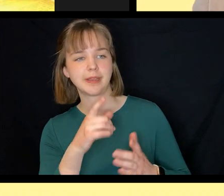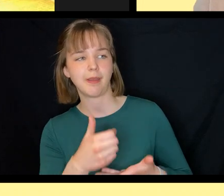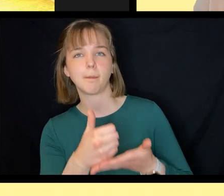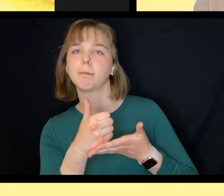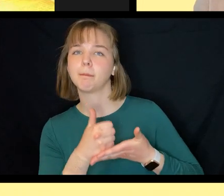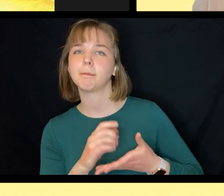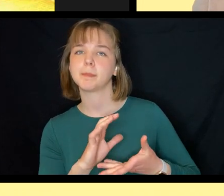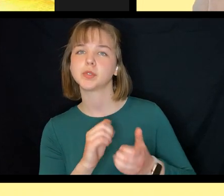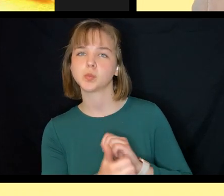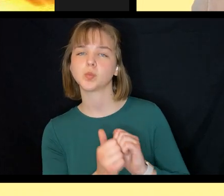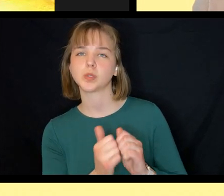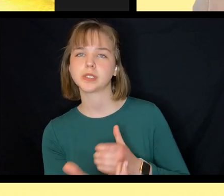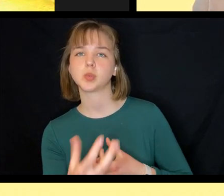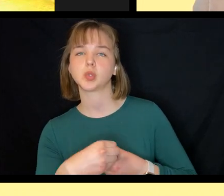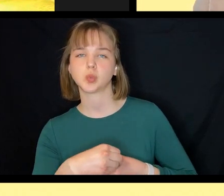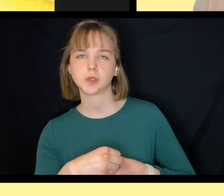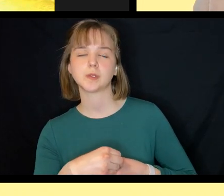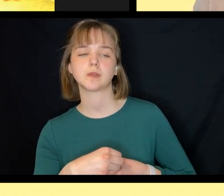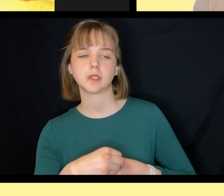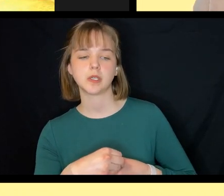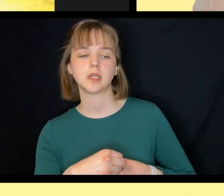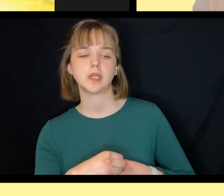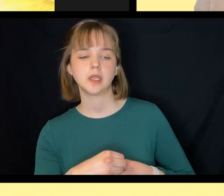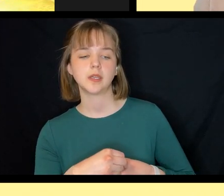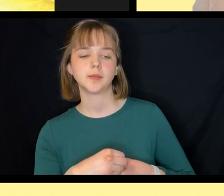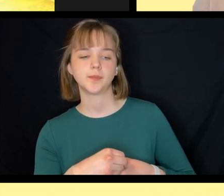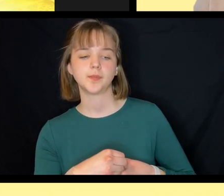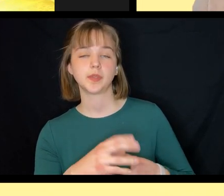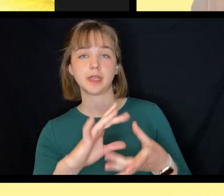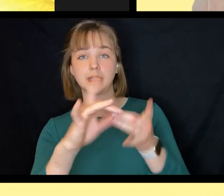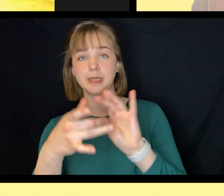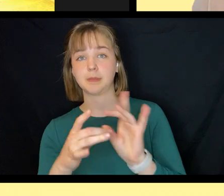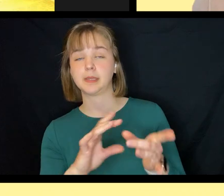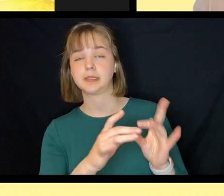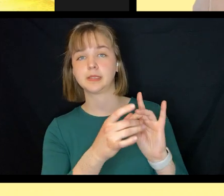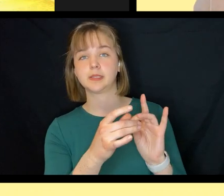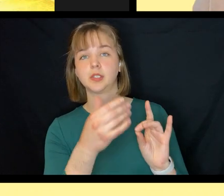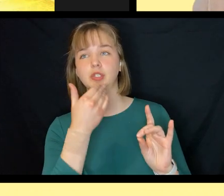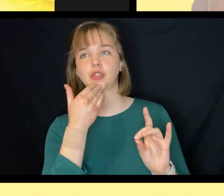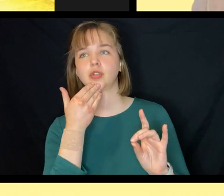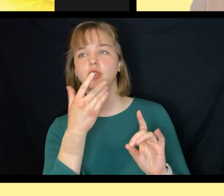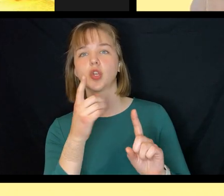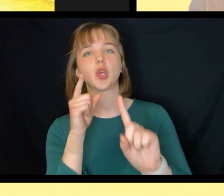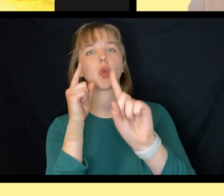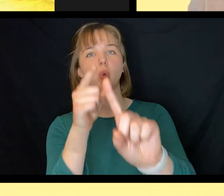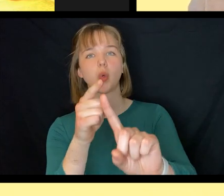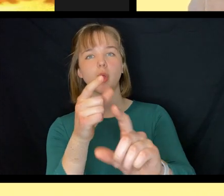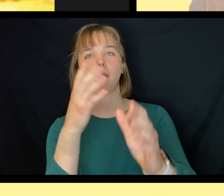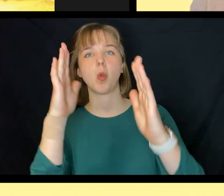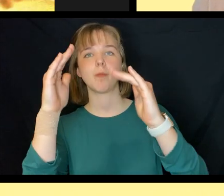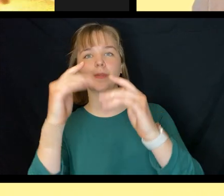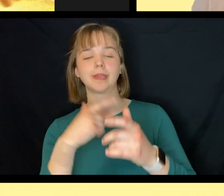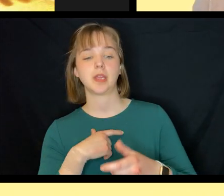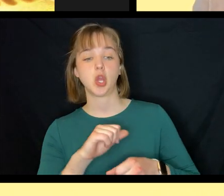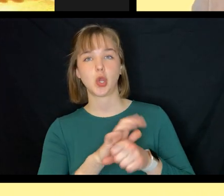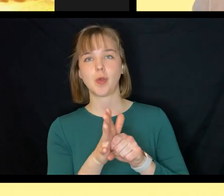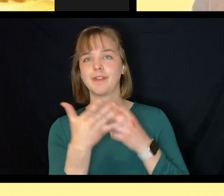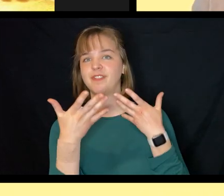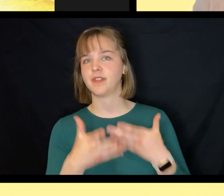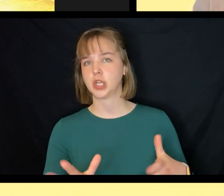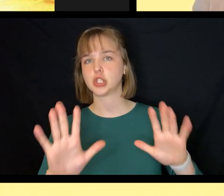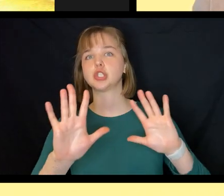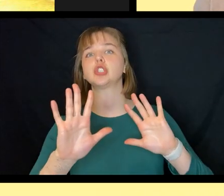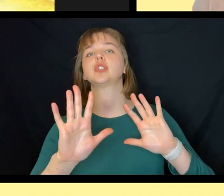it's like they're the tunnel where like everyone sort of comes back together after like COVID and stuff, and you get